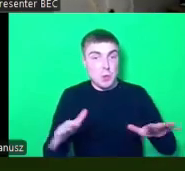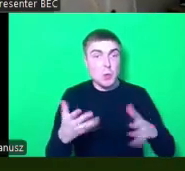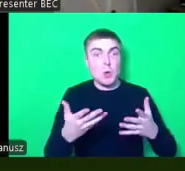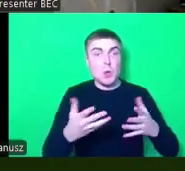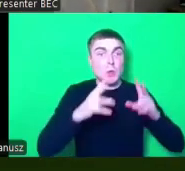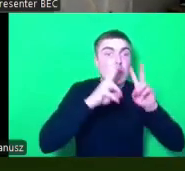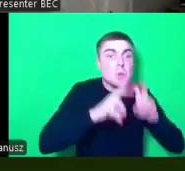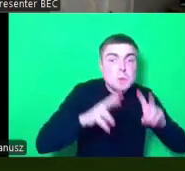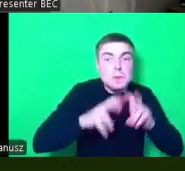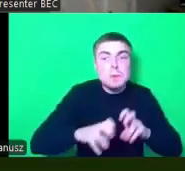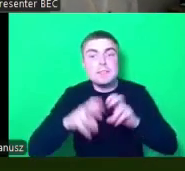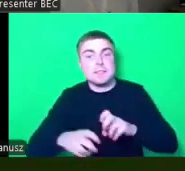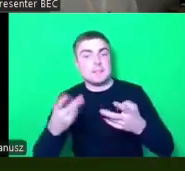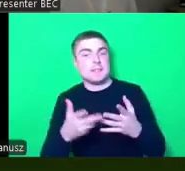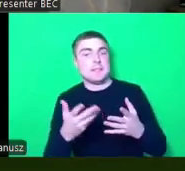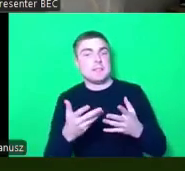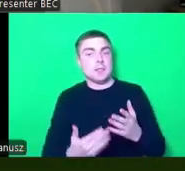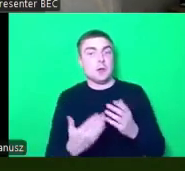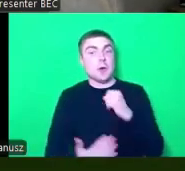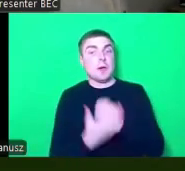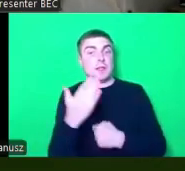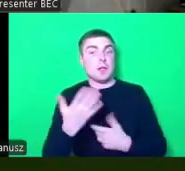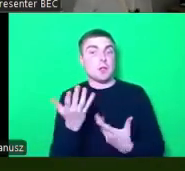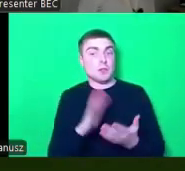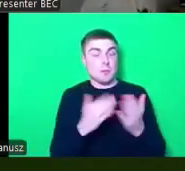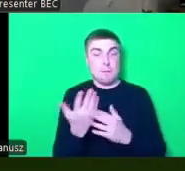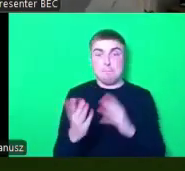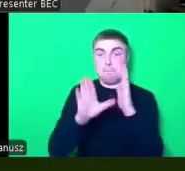of the cities would save like